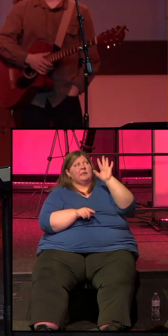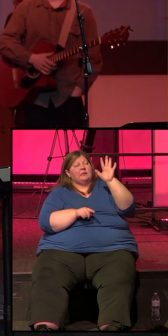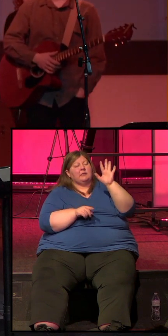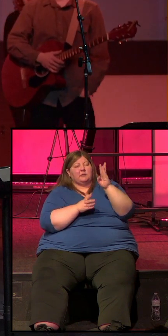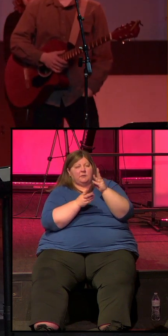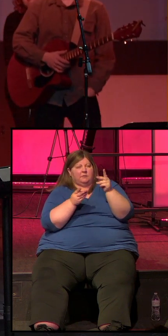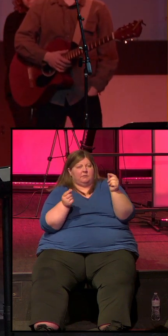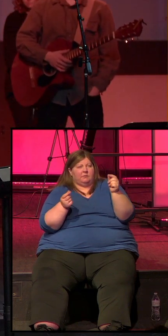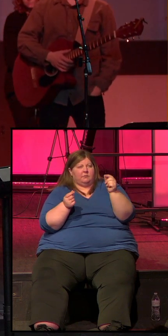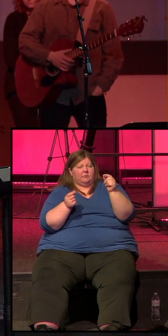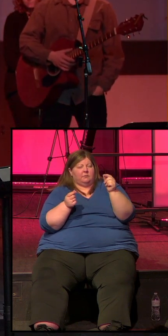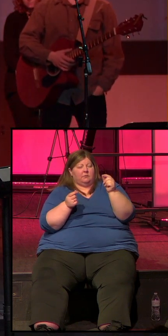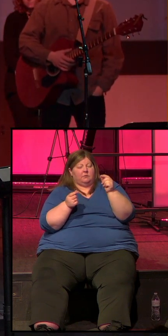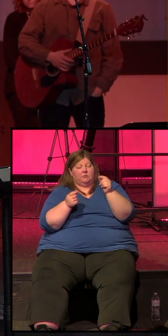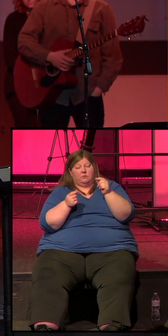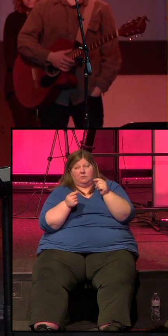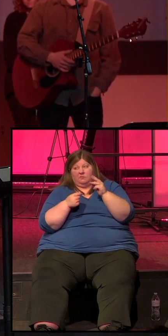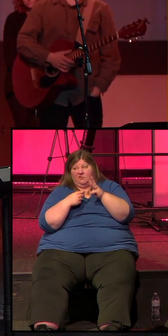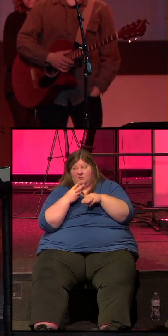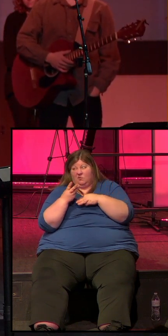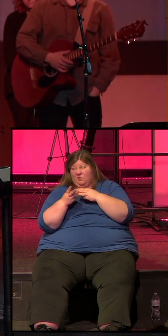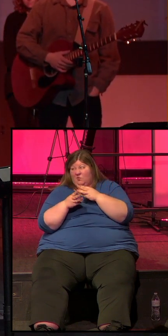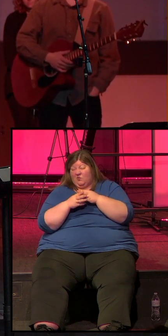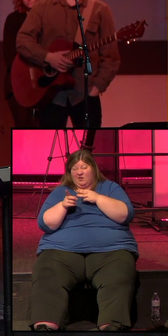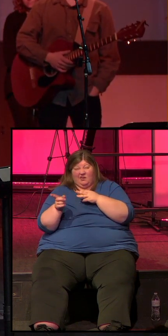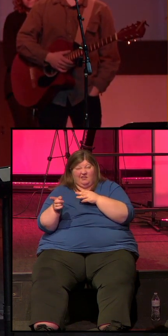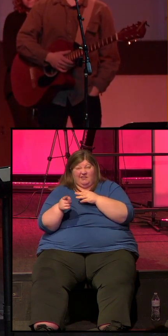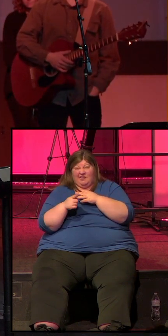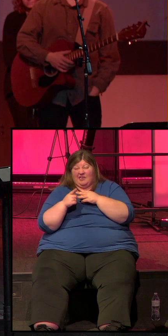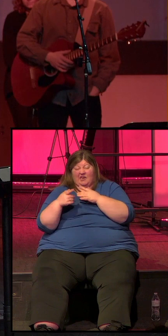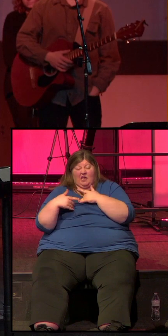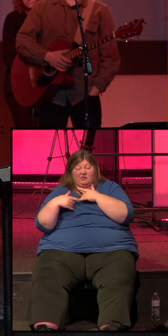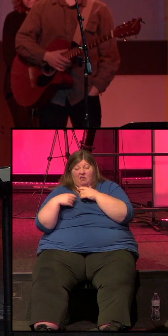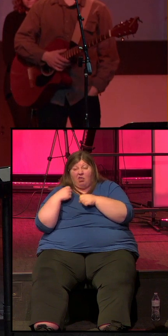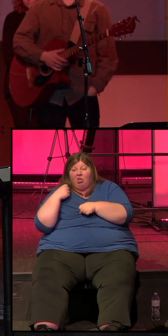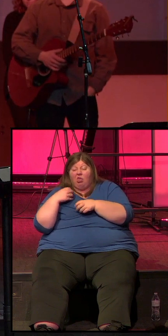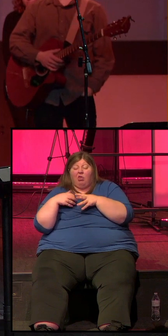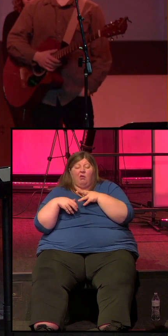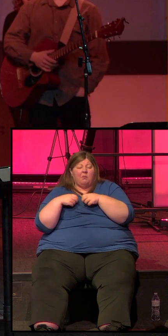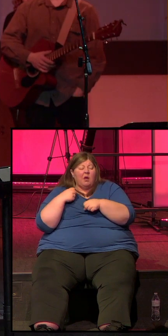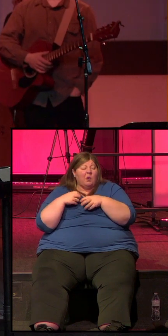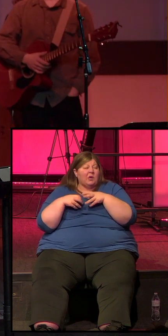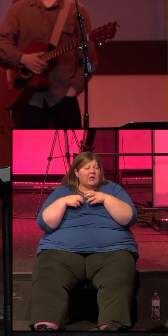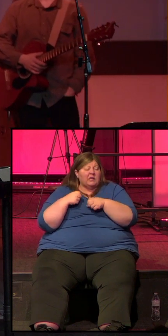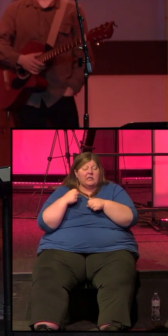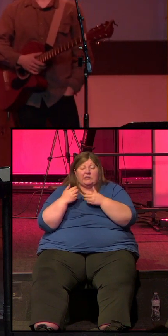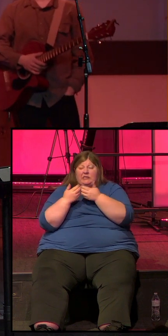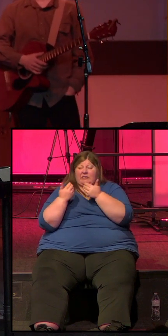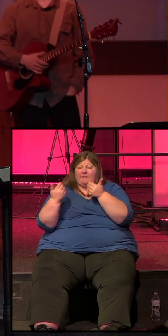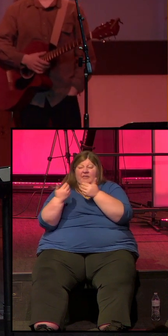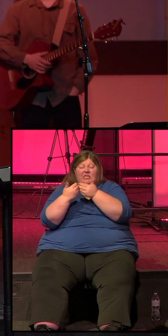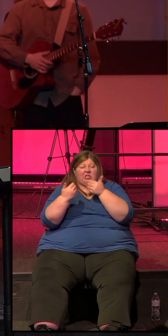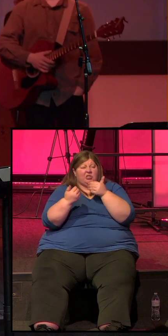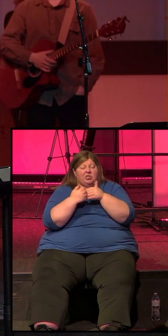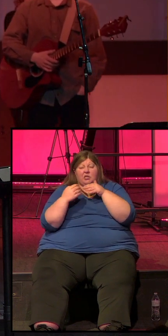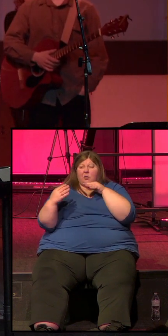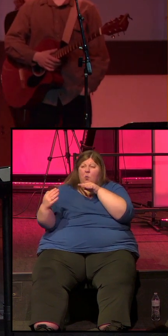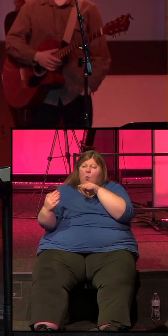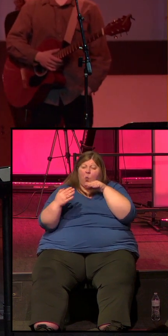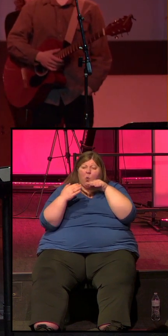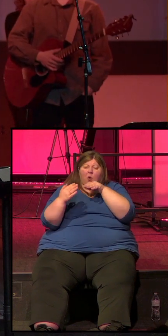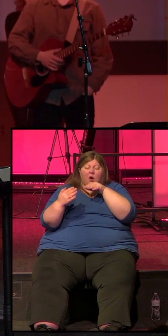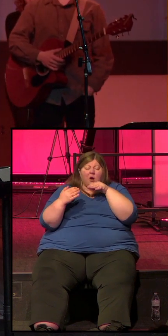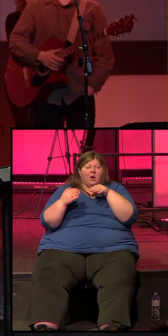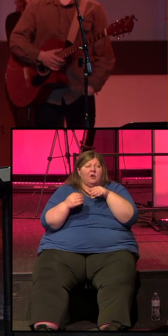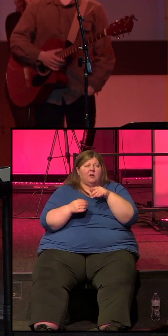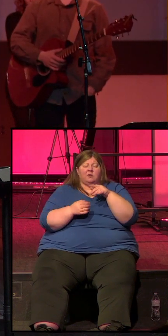to a world that's riddled with brokenness, division, war,